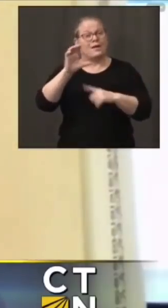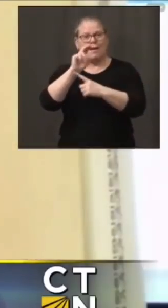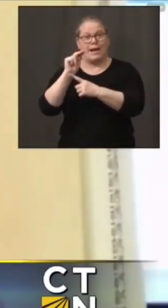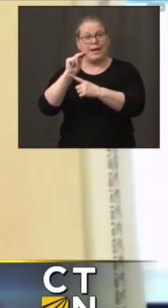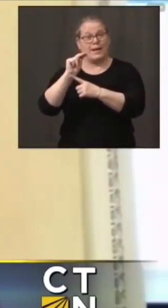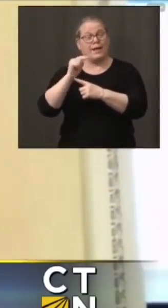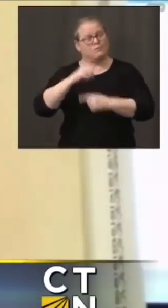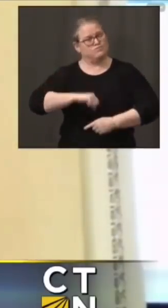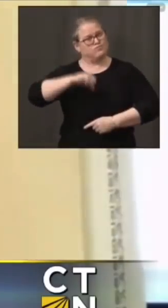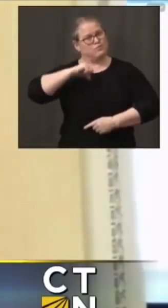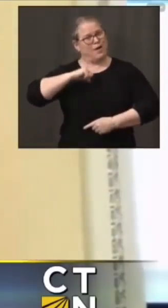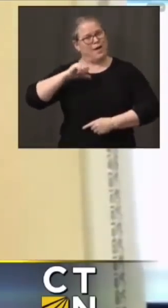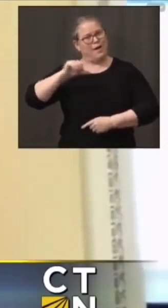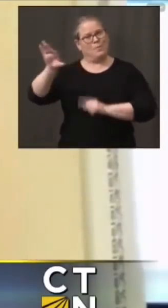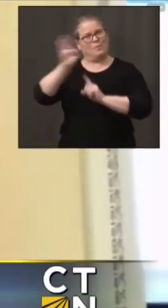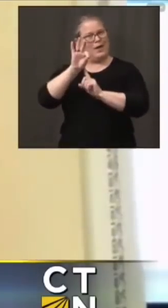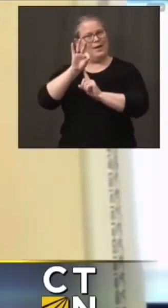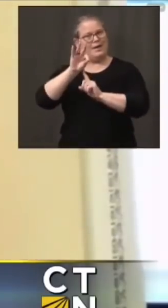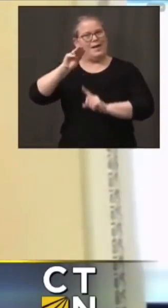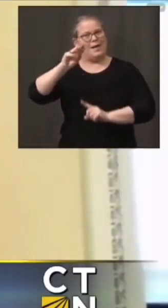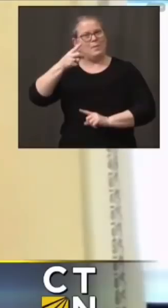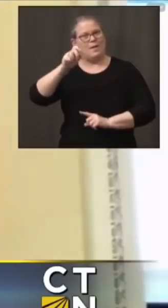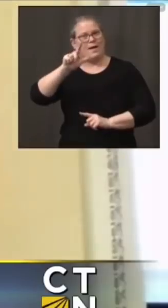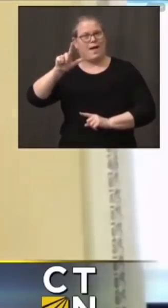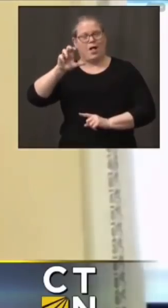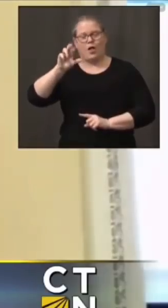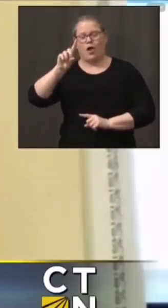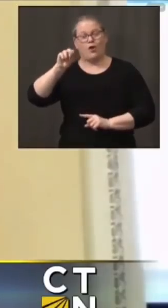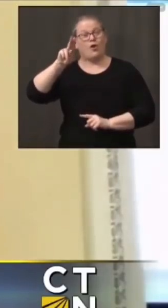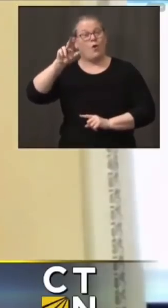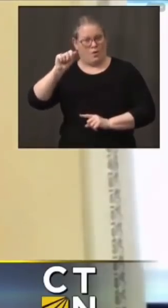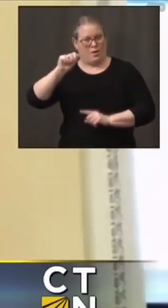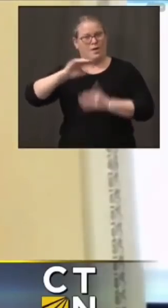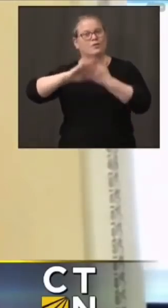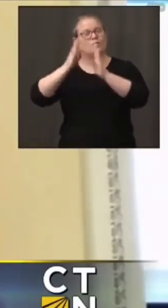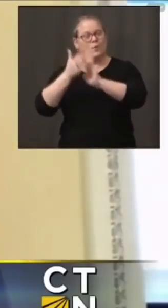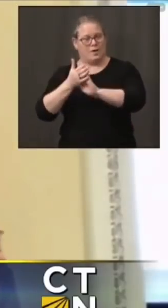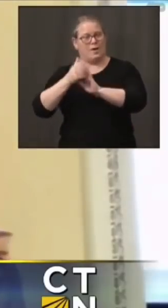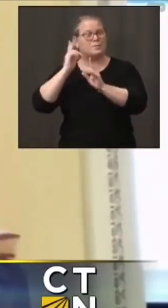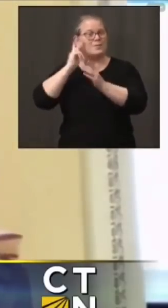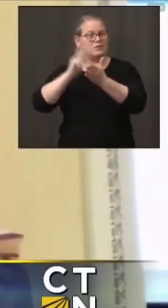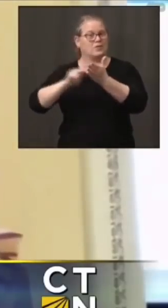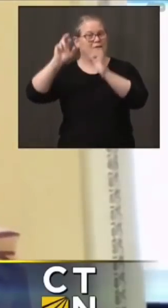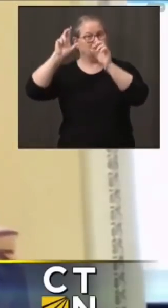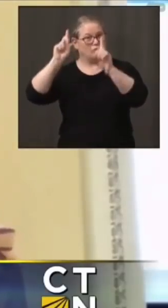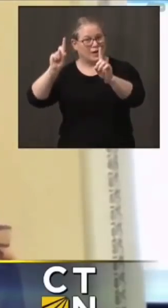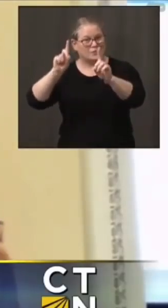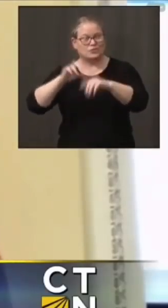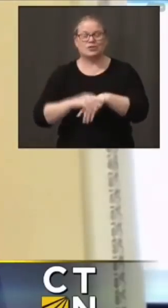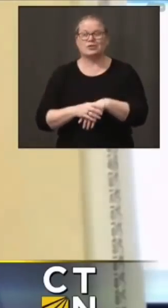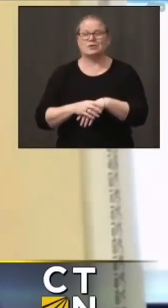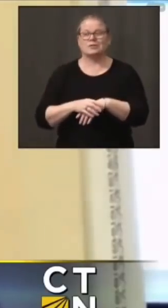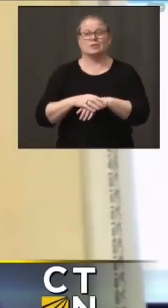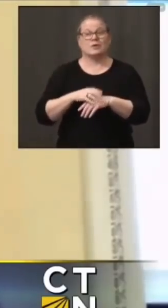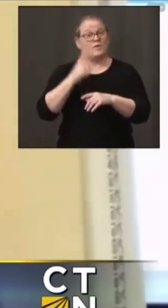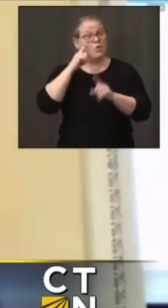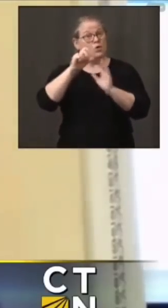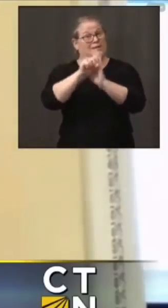being the nominee for Secretary of Education. We know what great job he has done in our